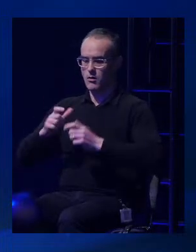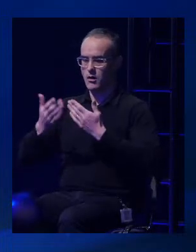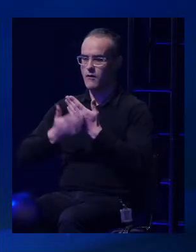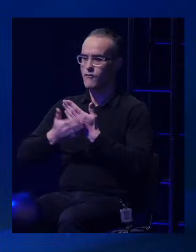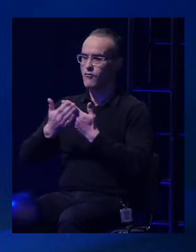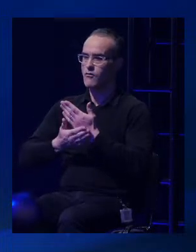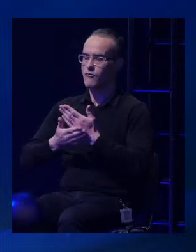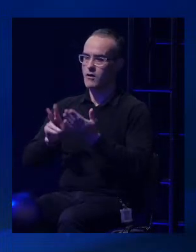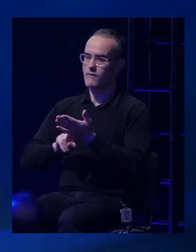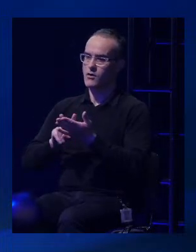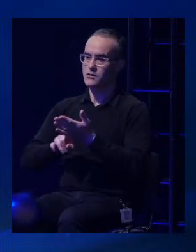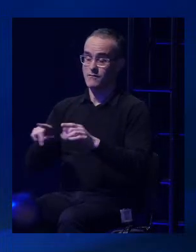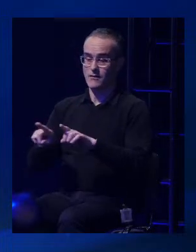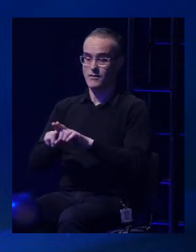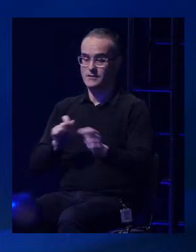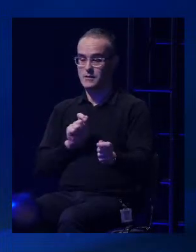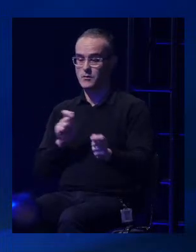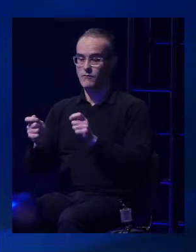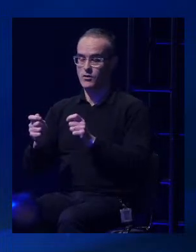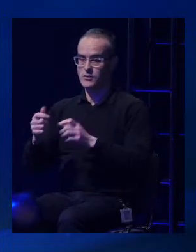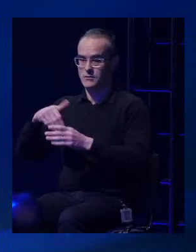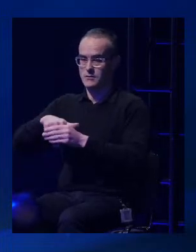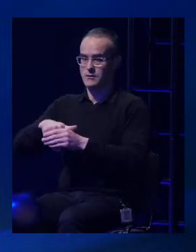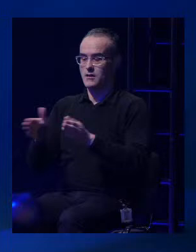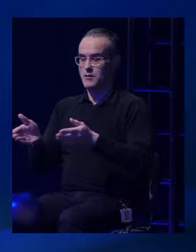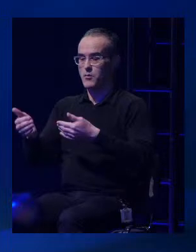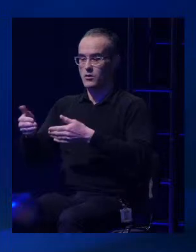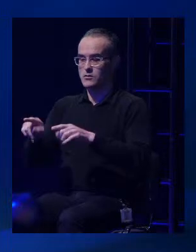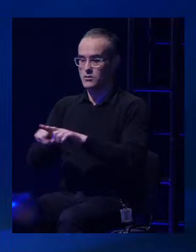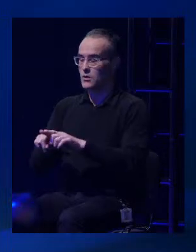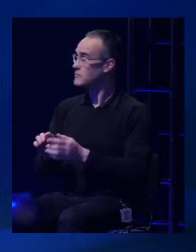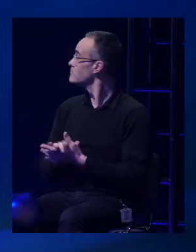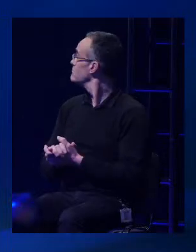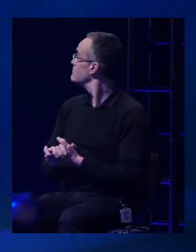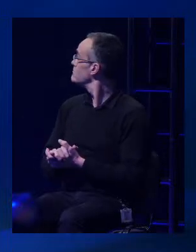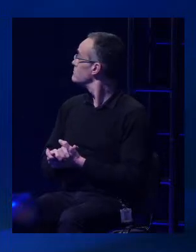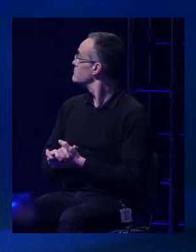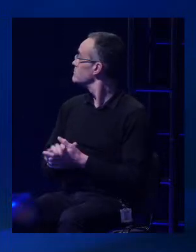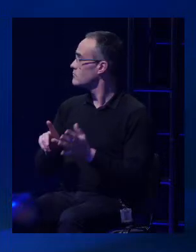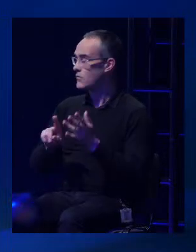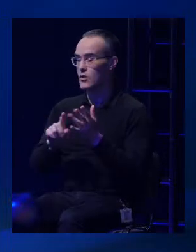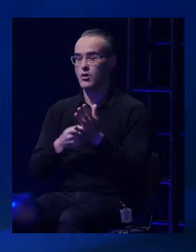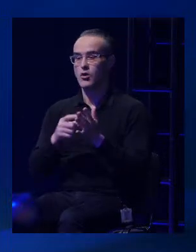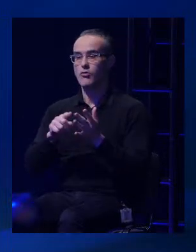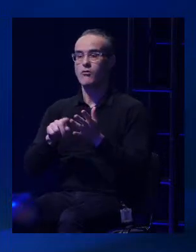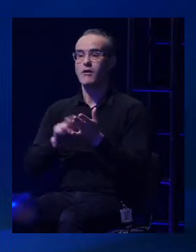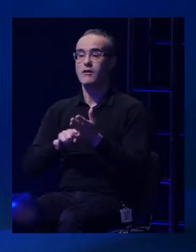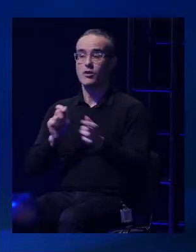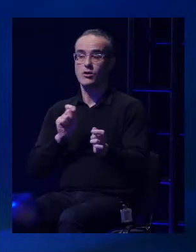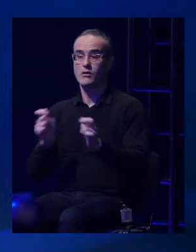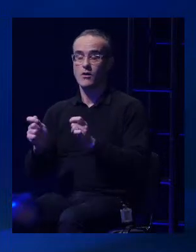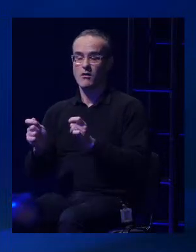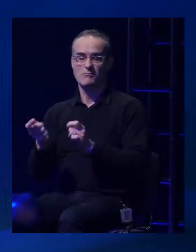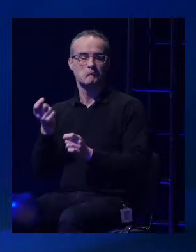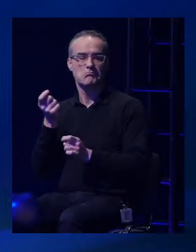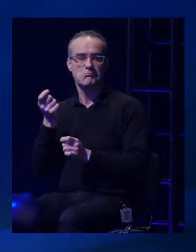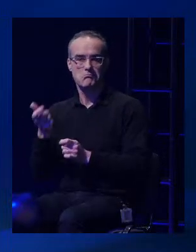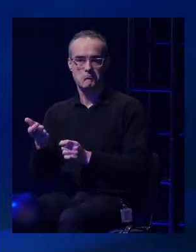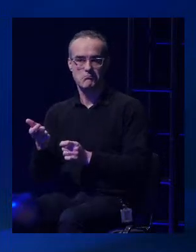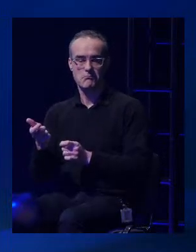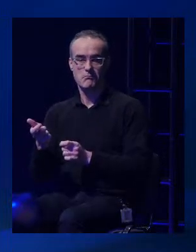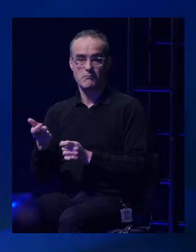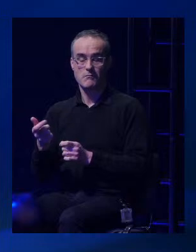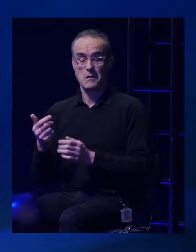versions as well of the same conversion in the box. An Orion Convert is one perhaps you won't see quite as much, but it has become more